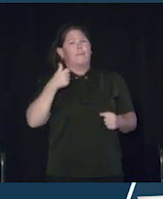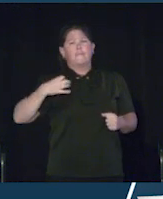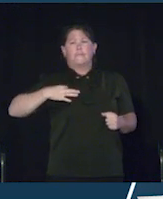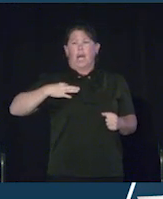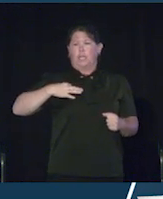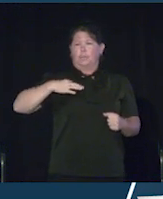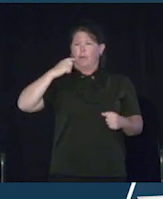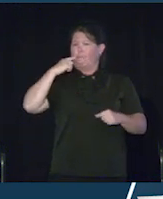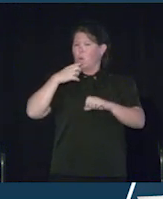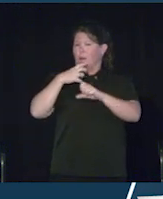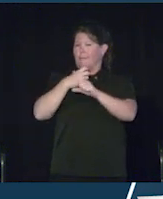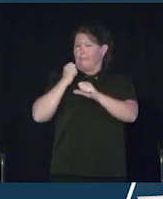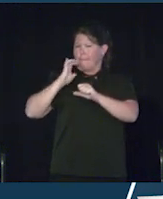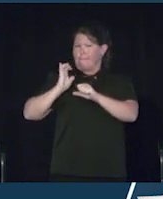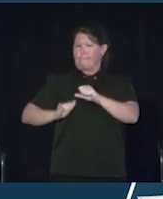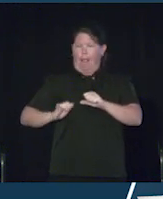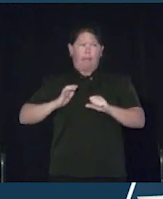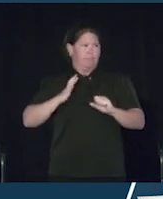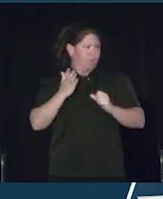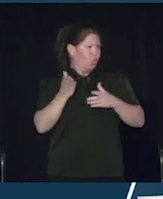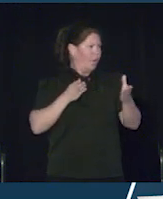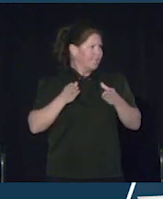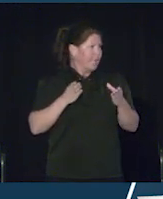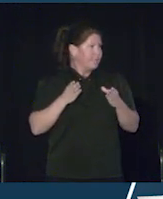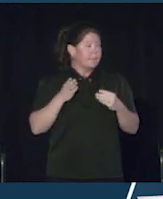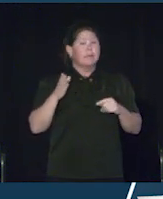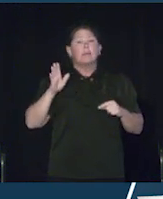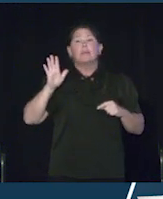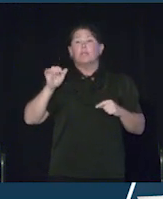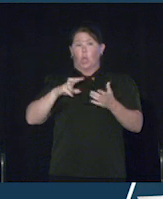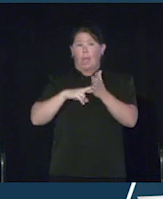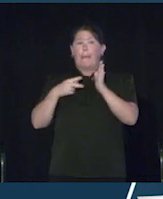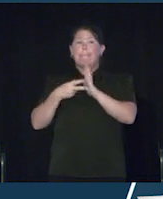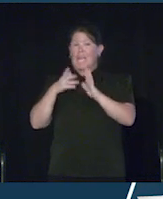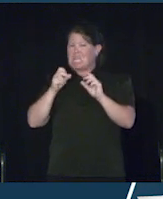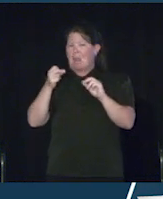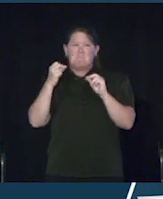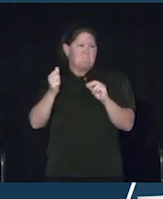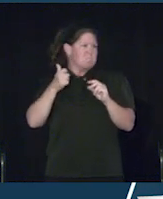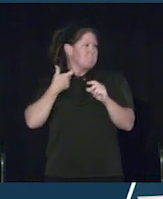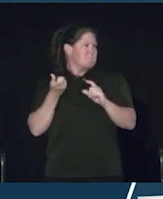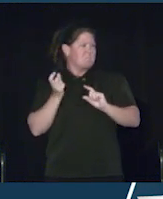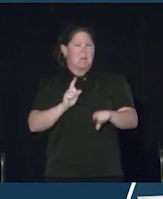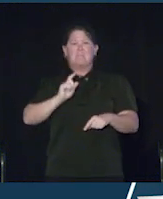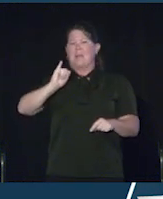And individuals with Phelan-McDermid syndrome can go straight to the iBudget waiver. They do not